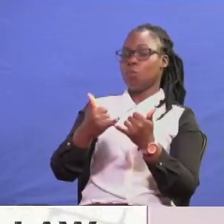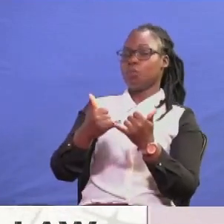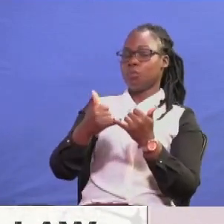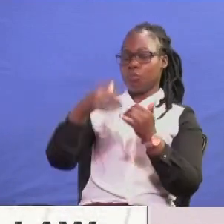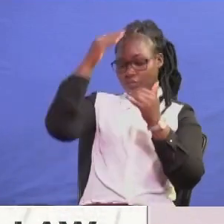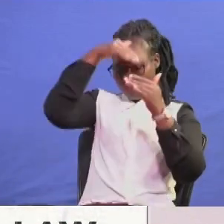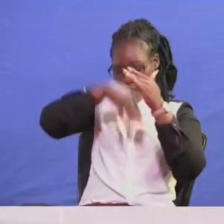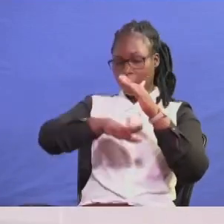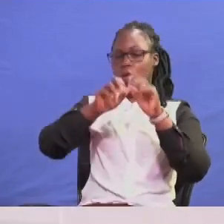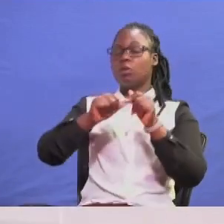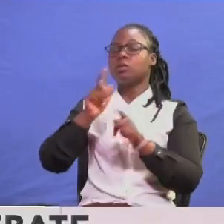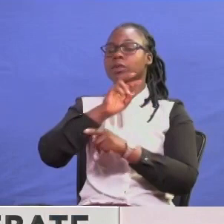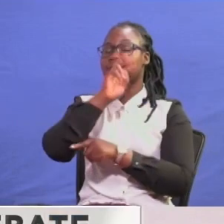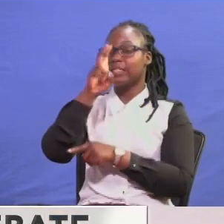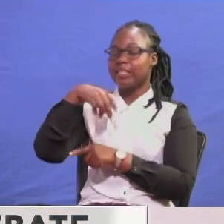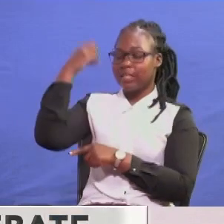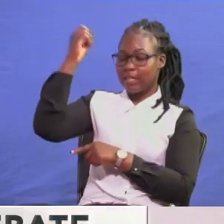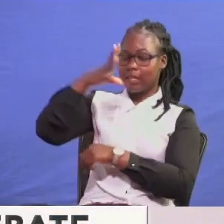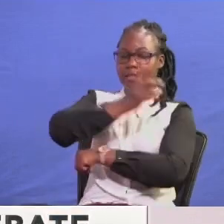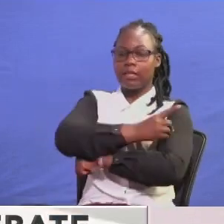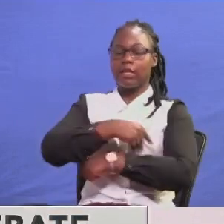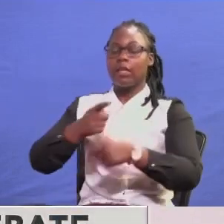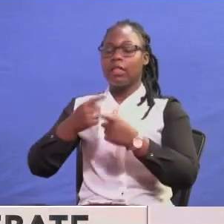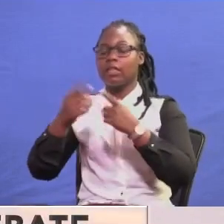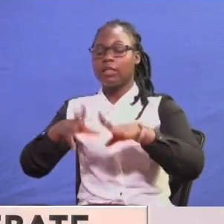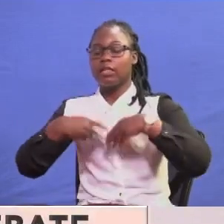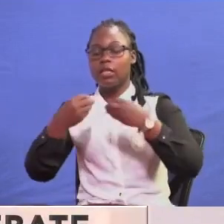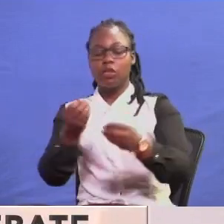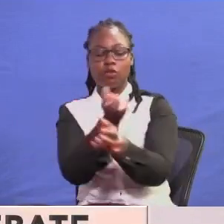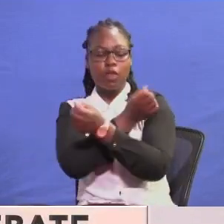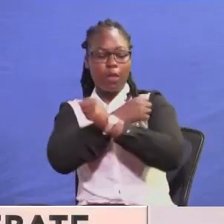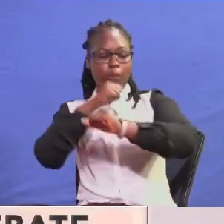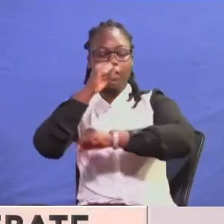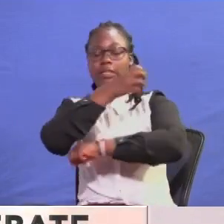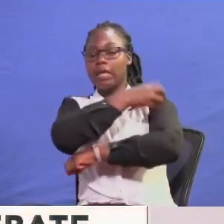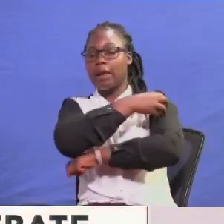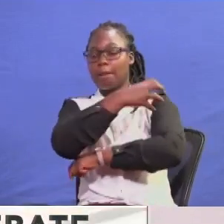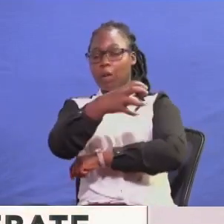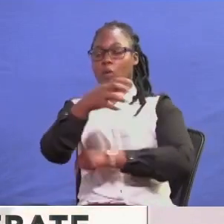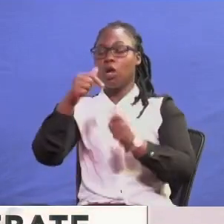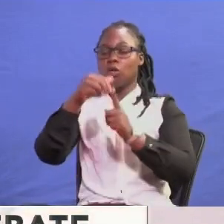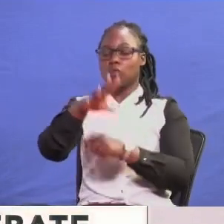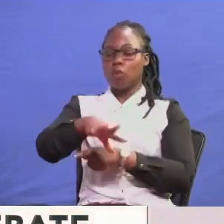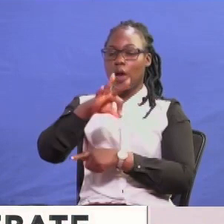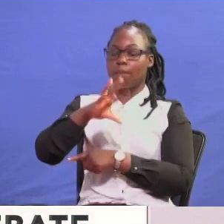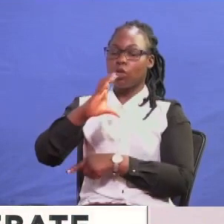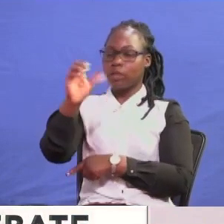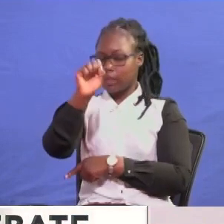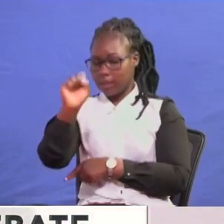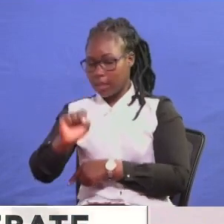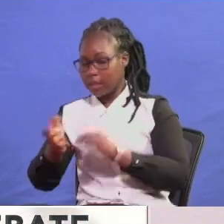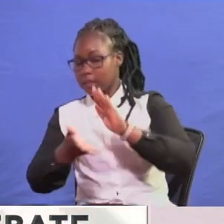it see the light of the day, then it will give President, powers to actually appoint CAS